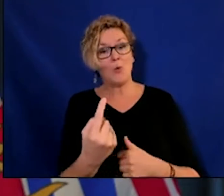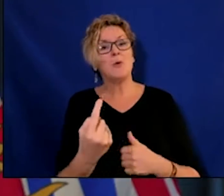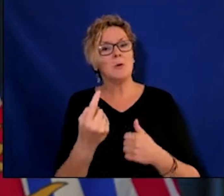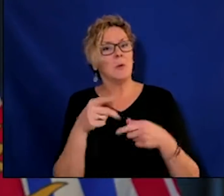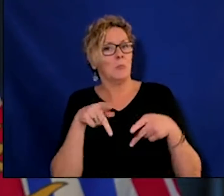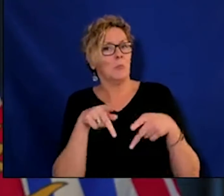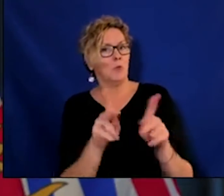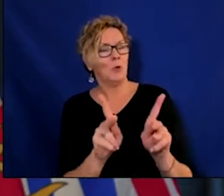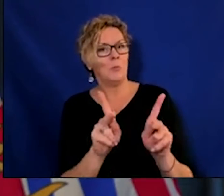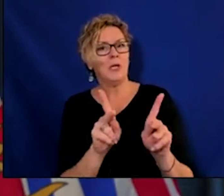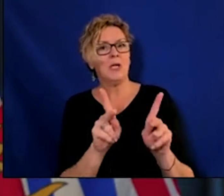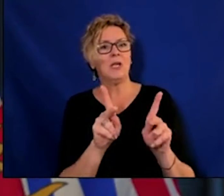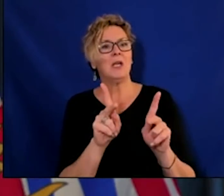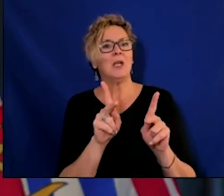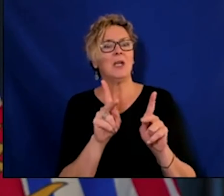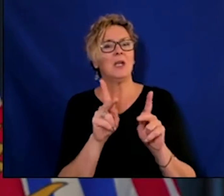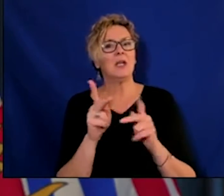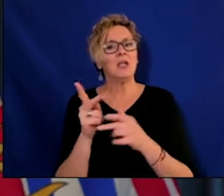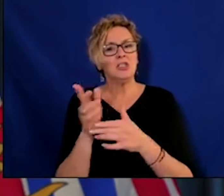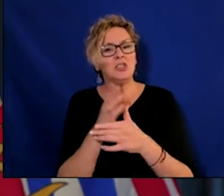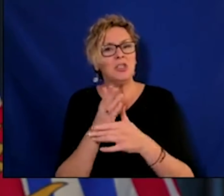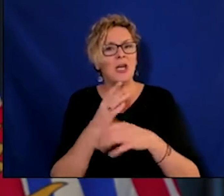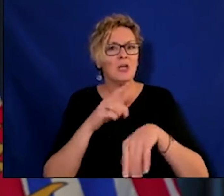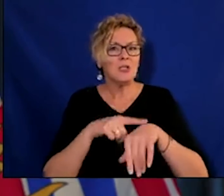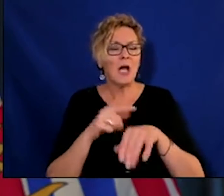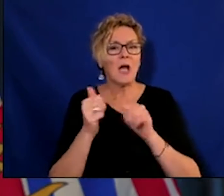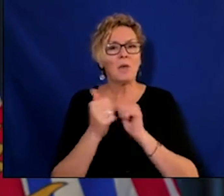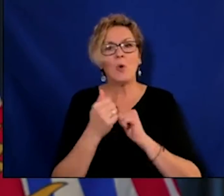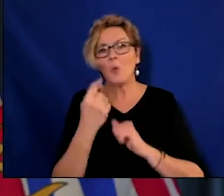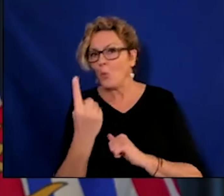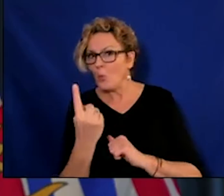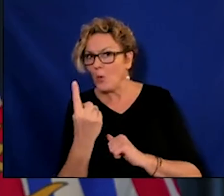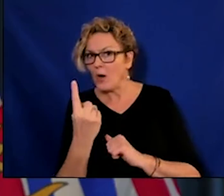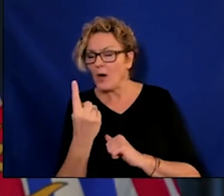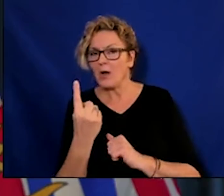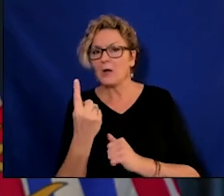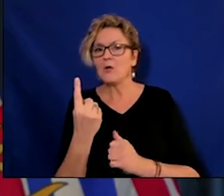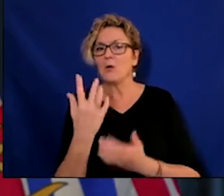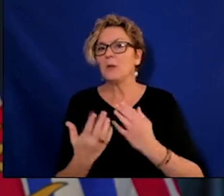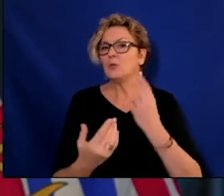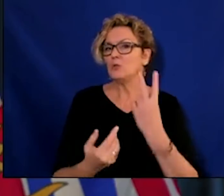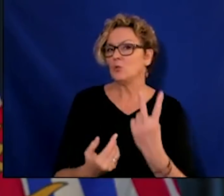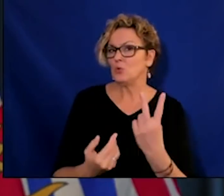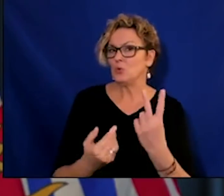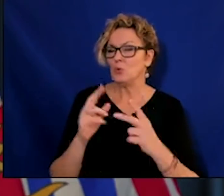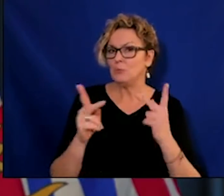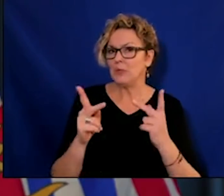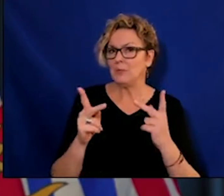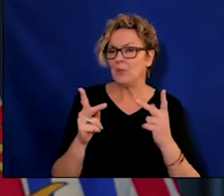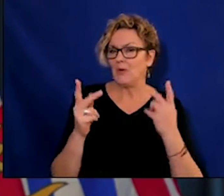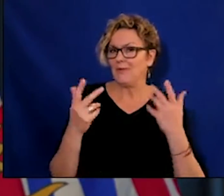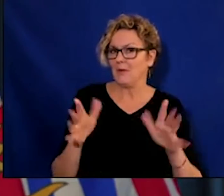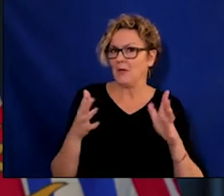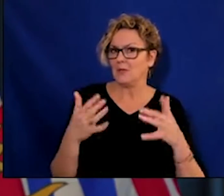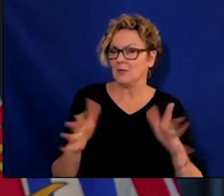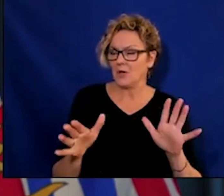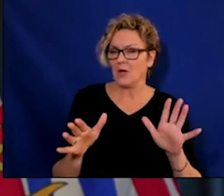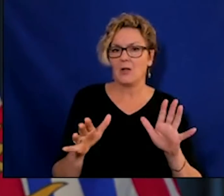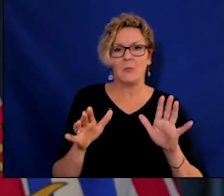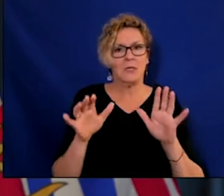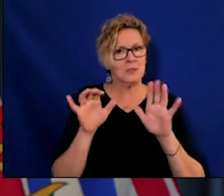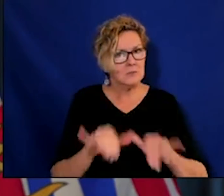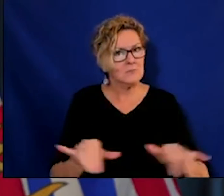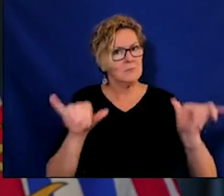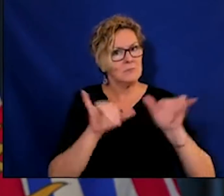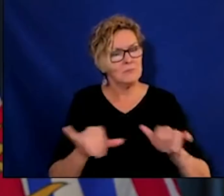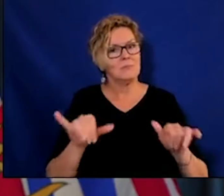there's connections with co-parenting and other important connections. You can also go